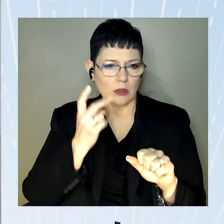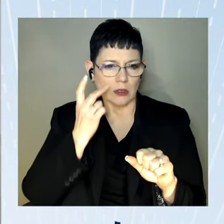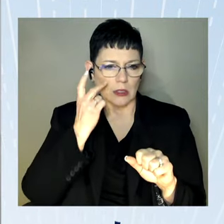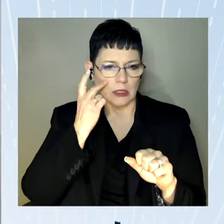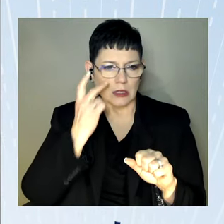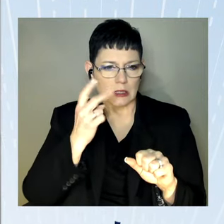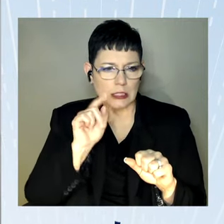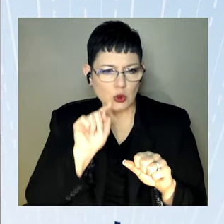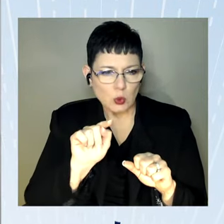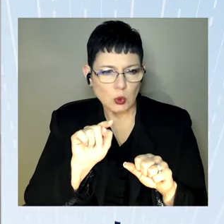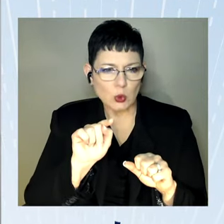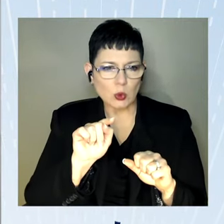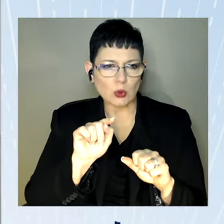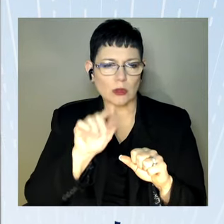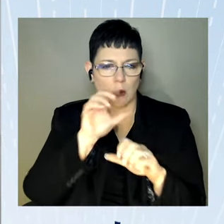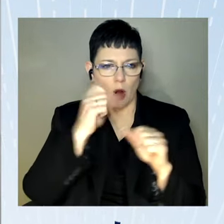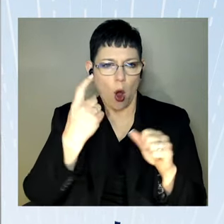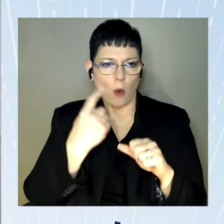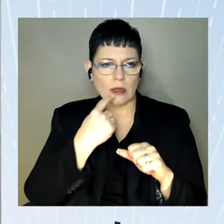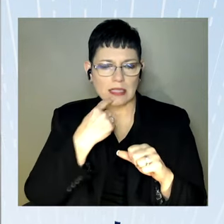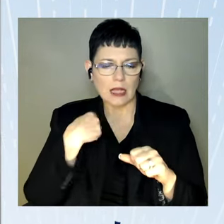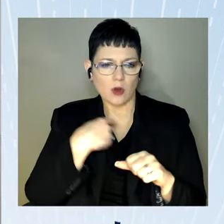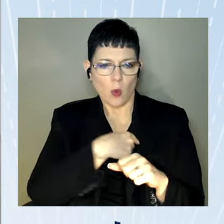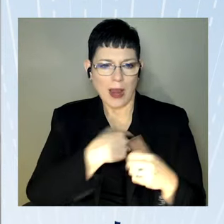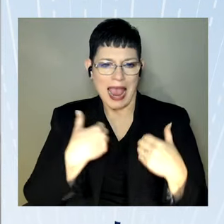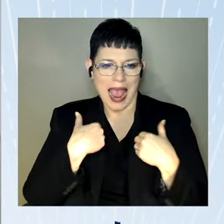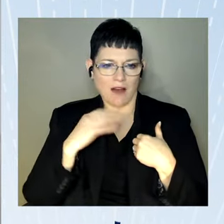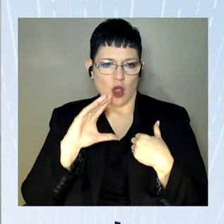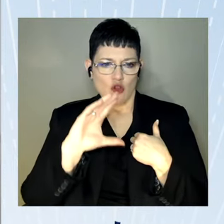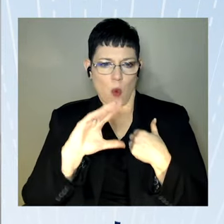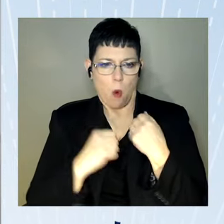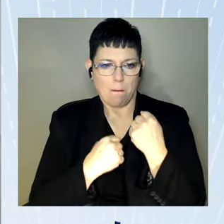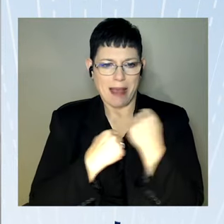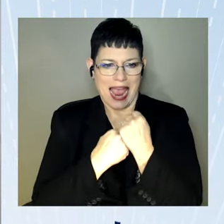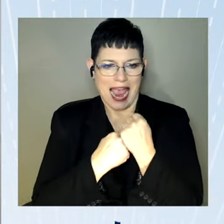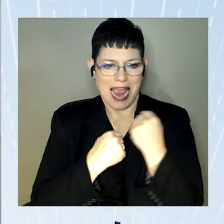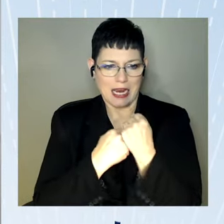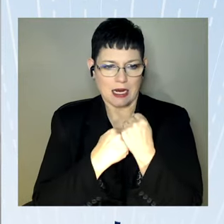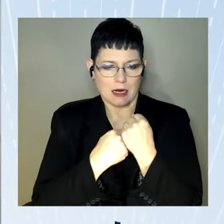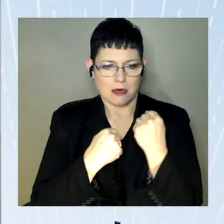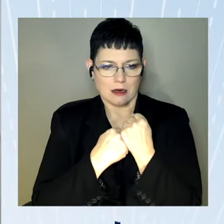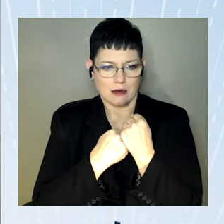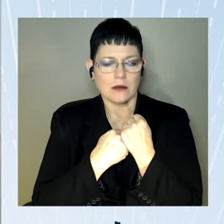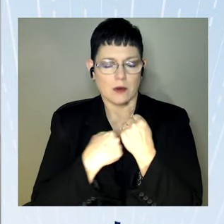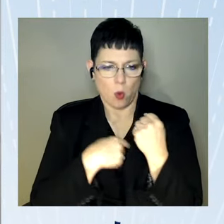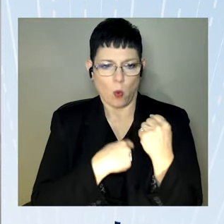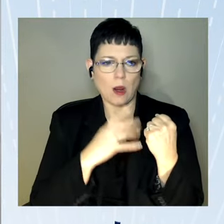as he'll always tell you, we have your back. Thank you.